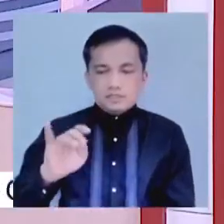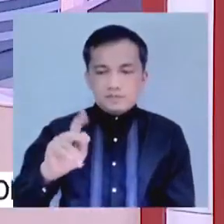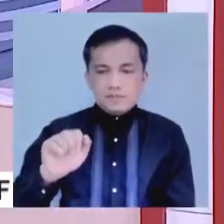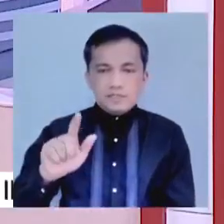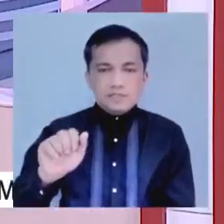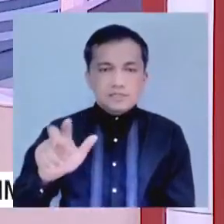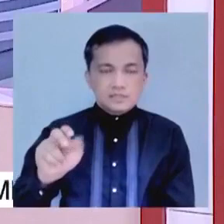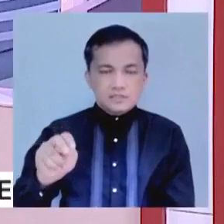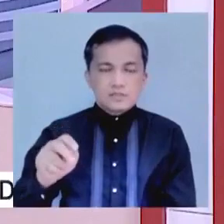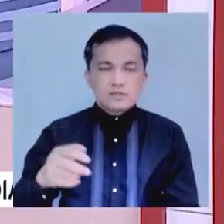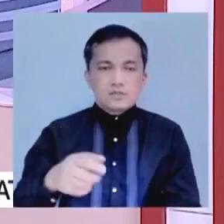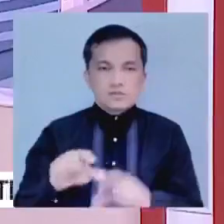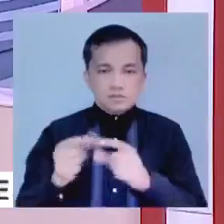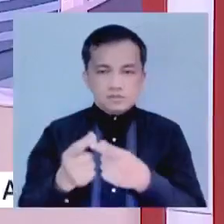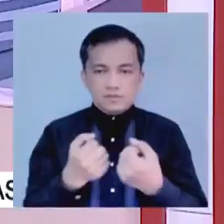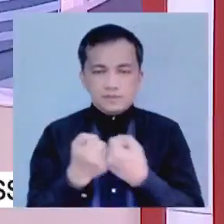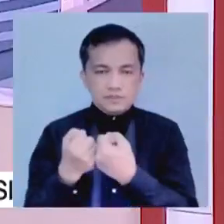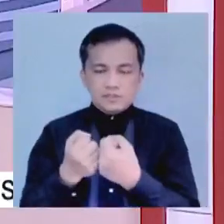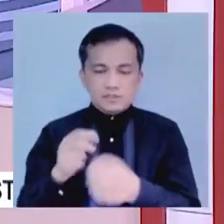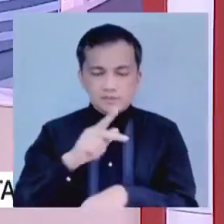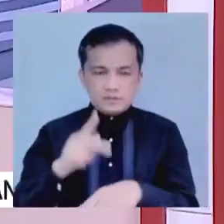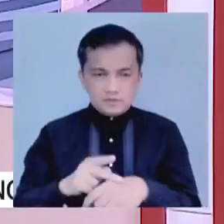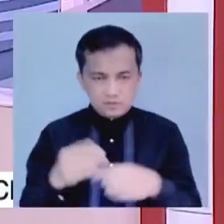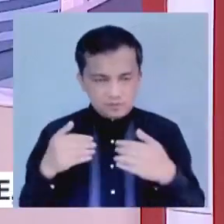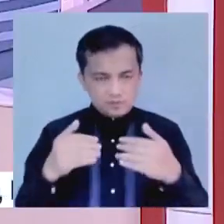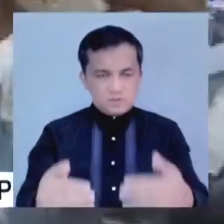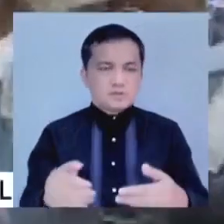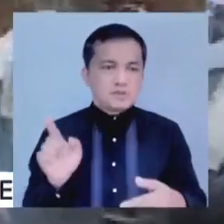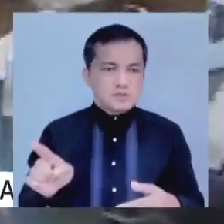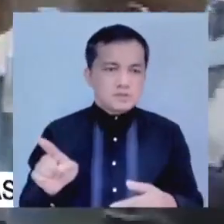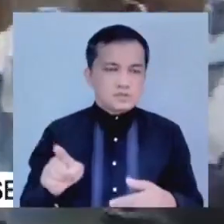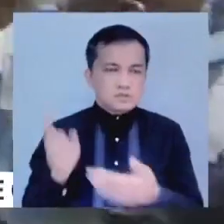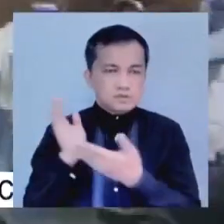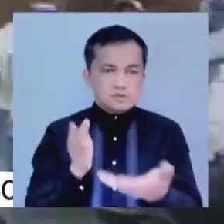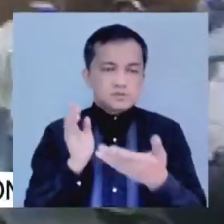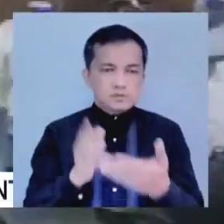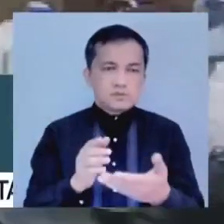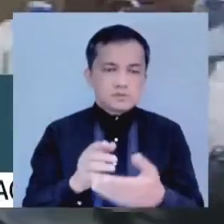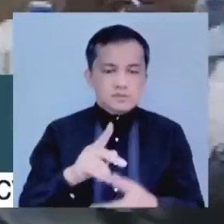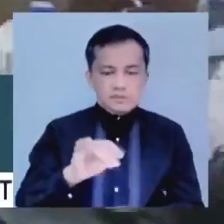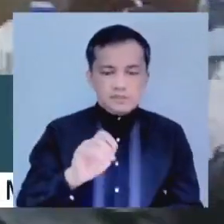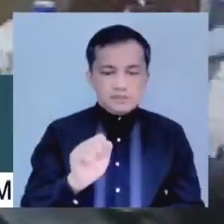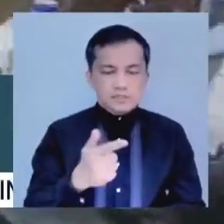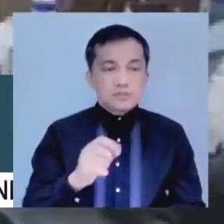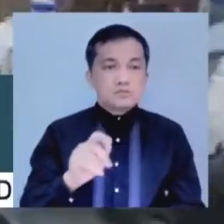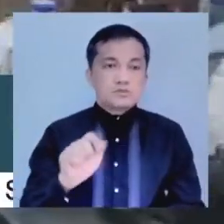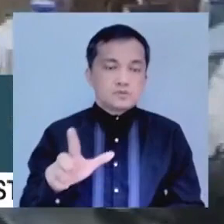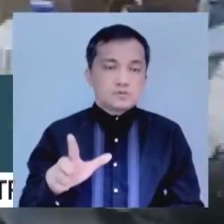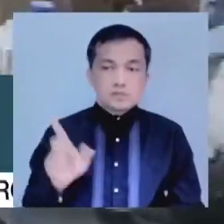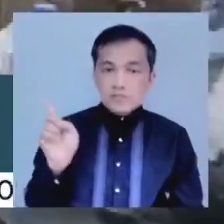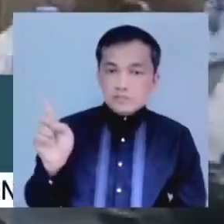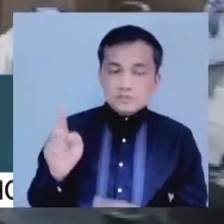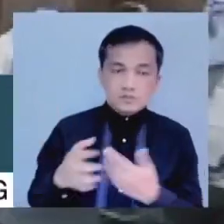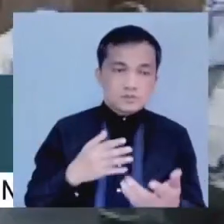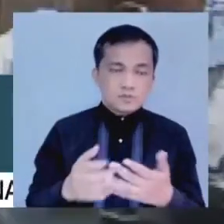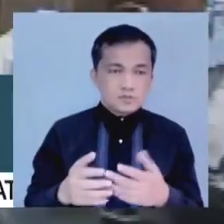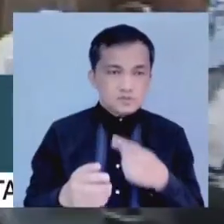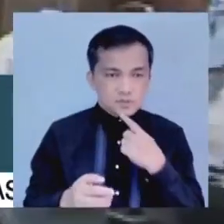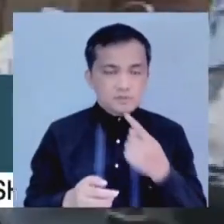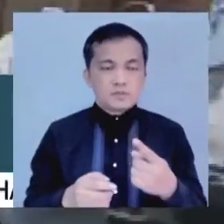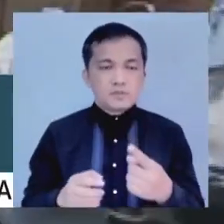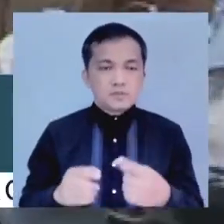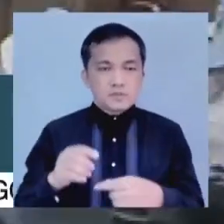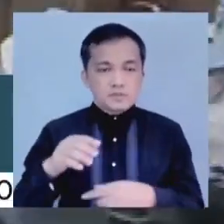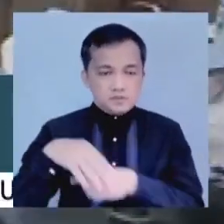in the West Philippine Sea dead set on pushing through with its resupply mission to Panatag Shoal. This despite the claim of maritime